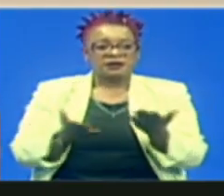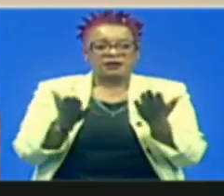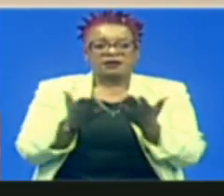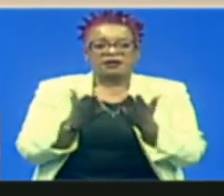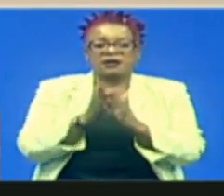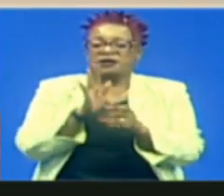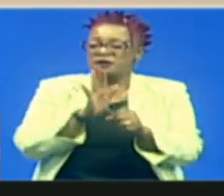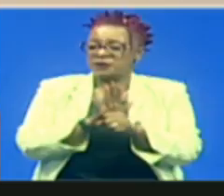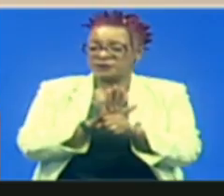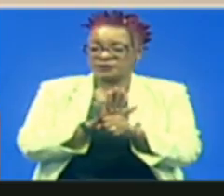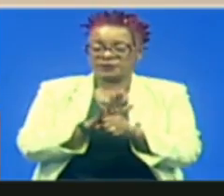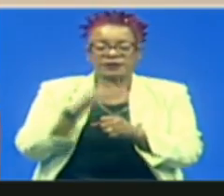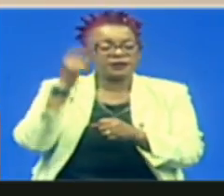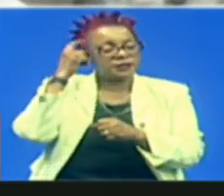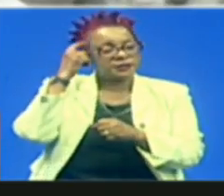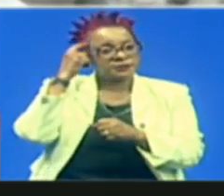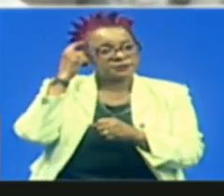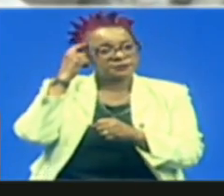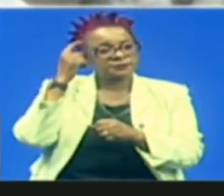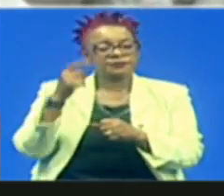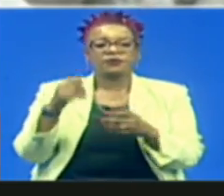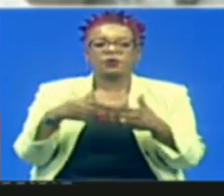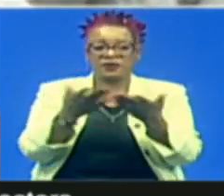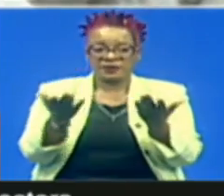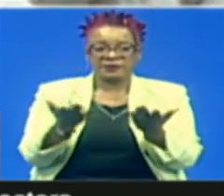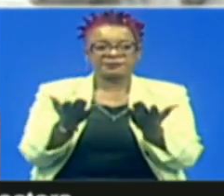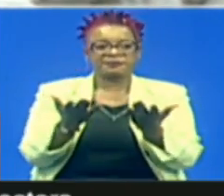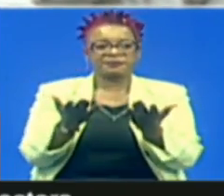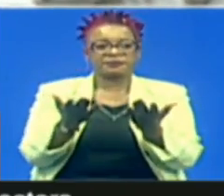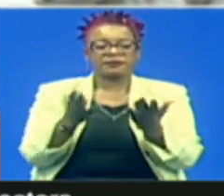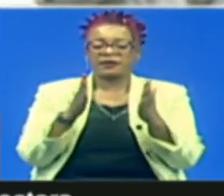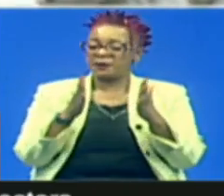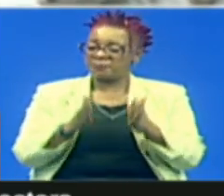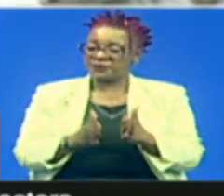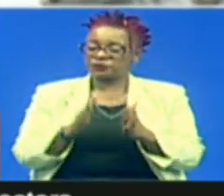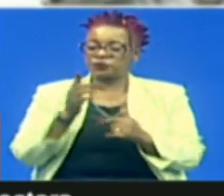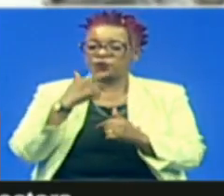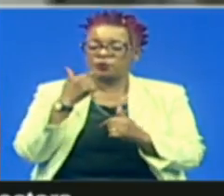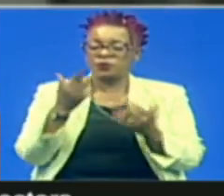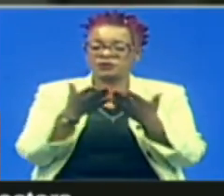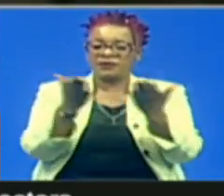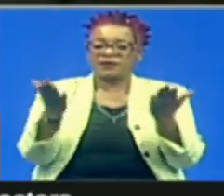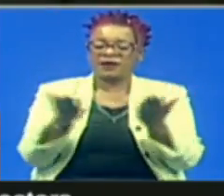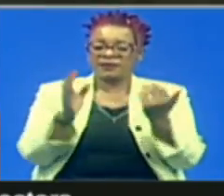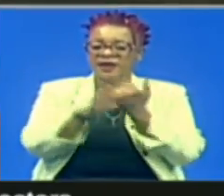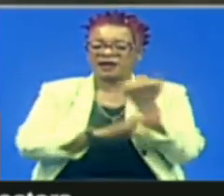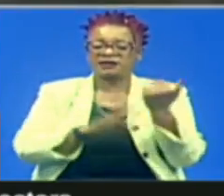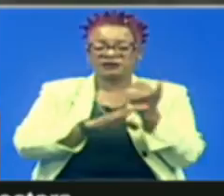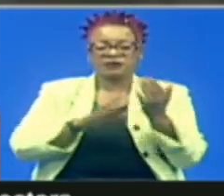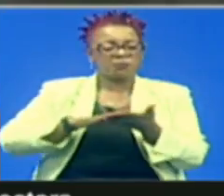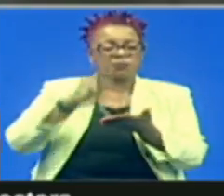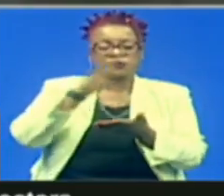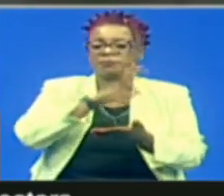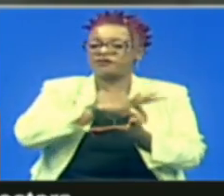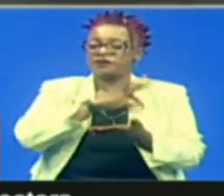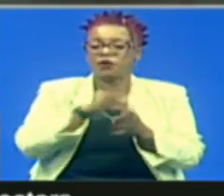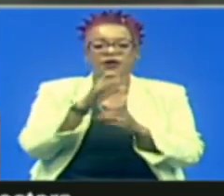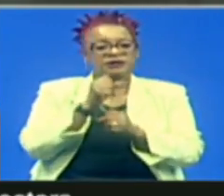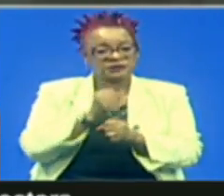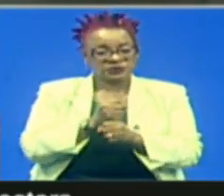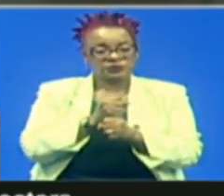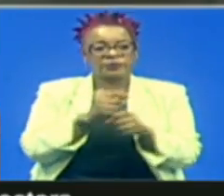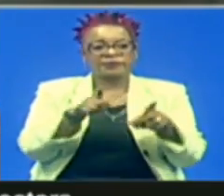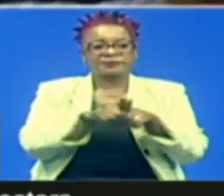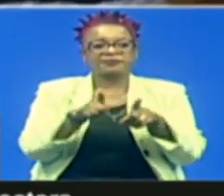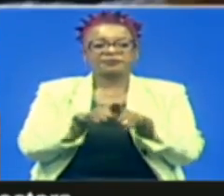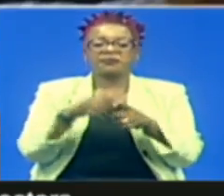many somber memories of him. The man who was at the helm of one of the country's most profitable organizations also made time